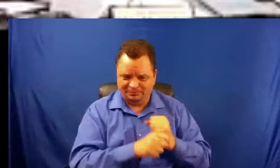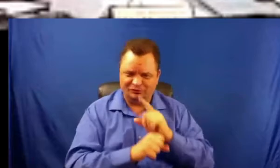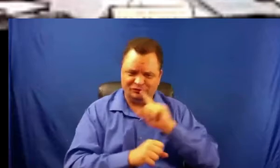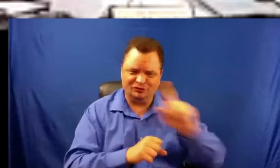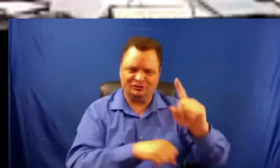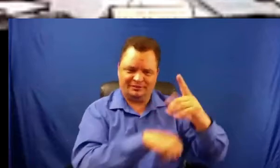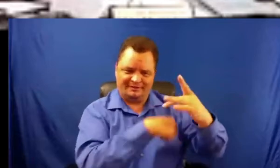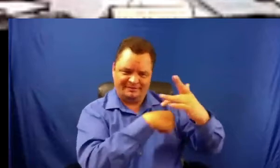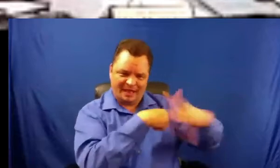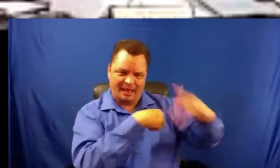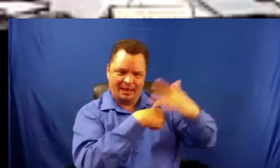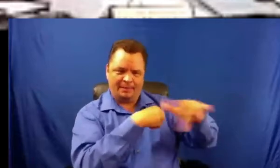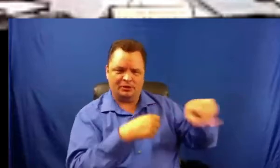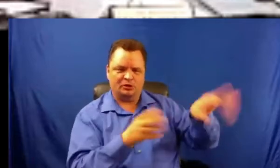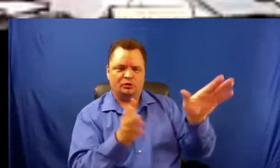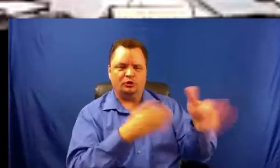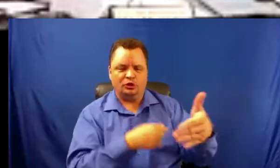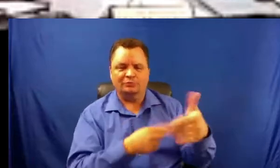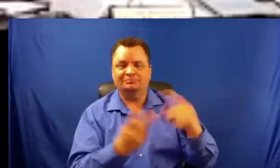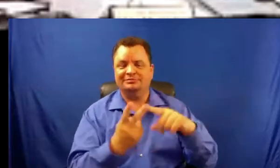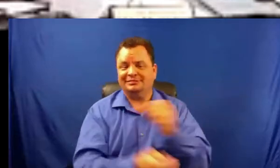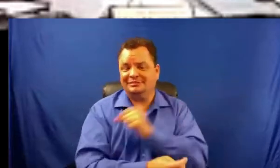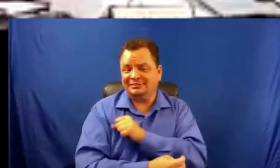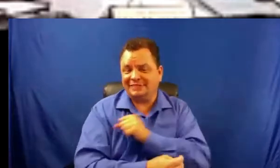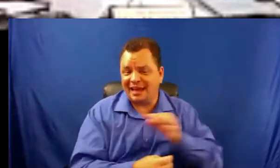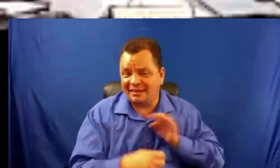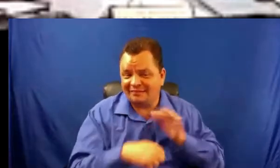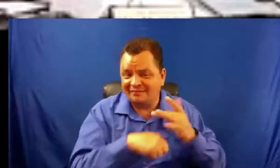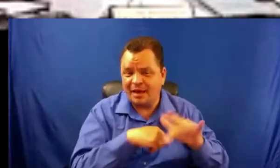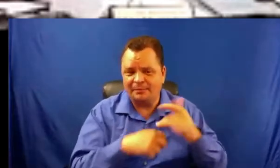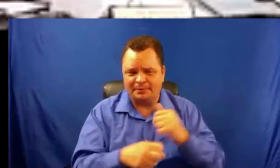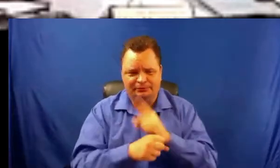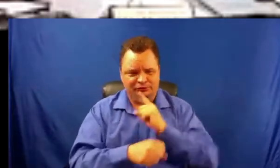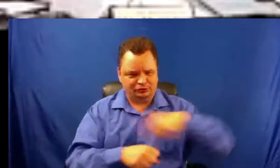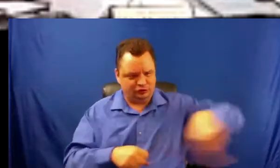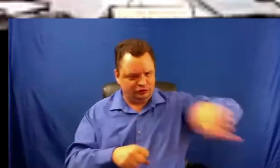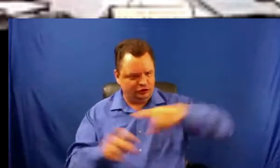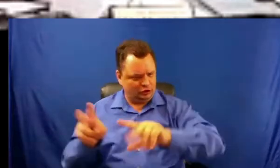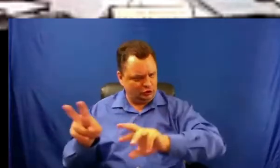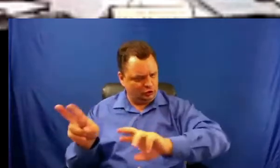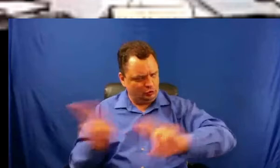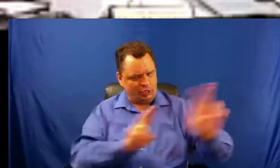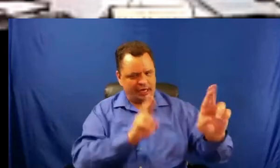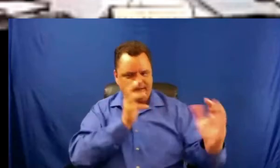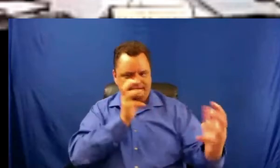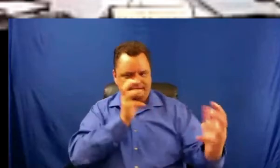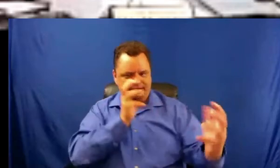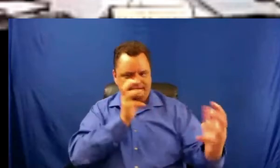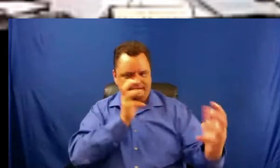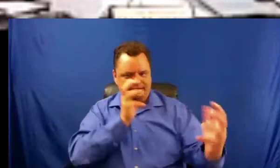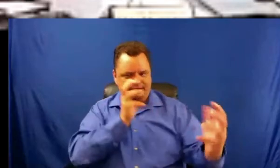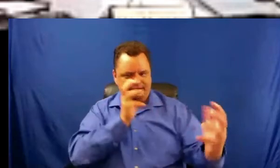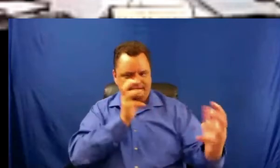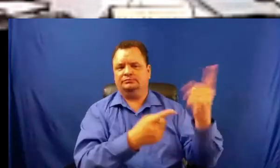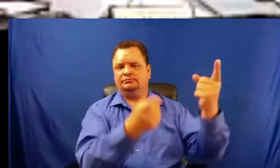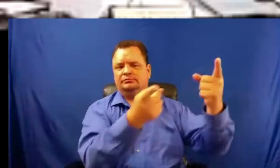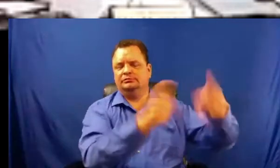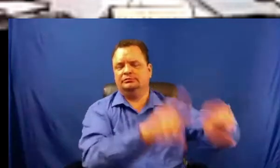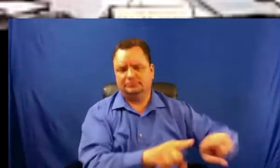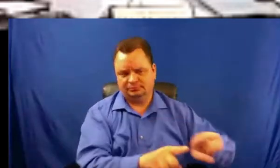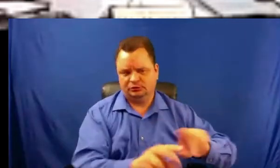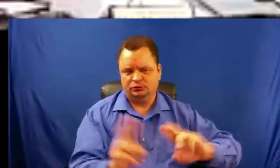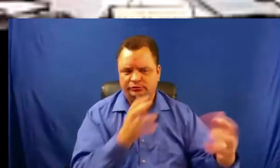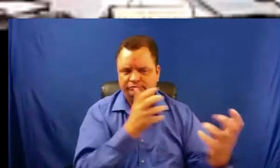that the staffing models are as appropriate as possible. And I think staffing is going to be one of our